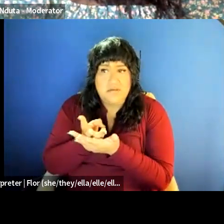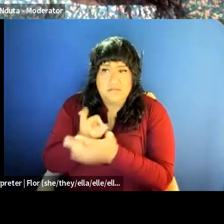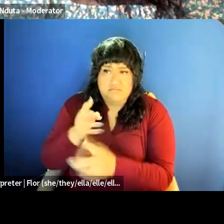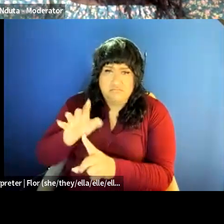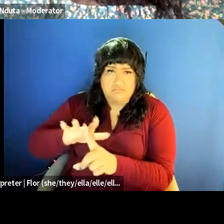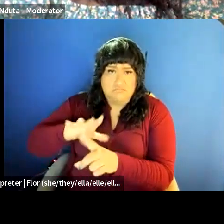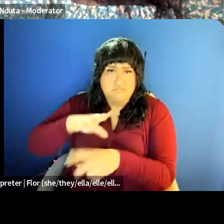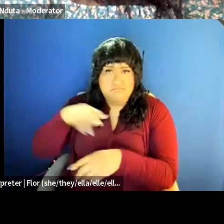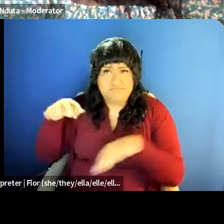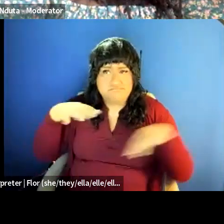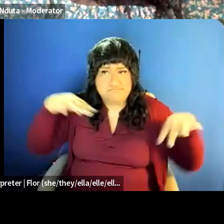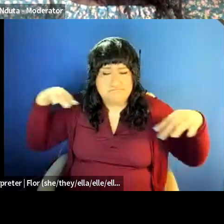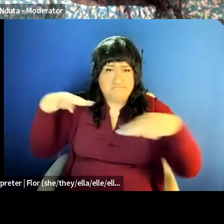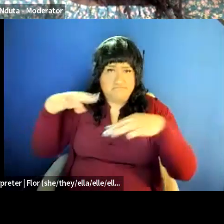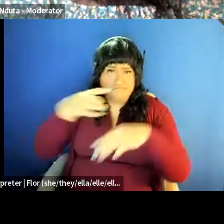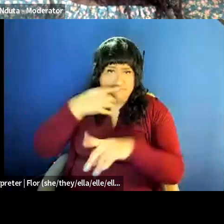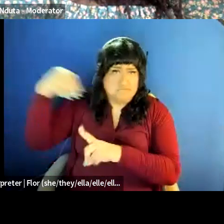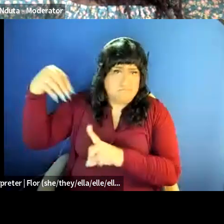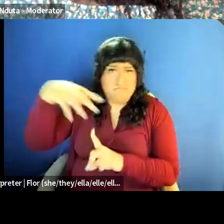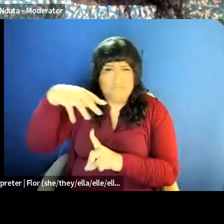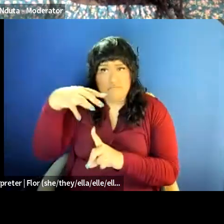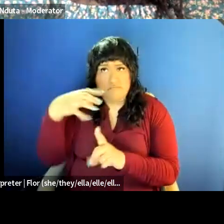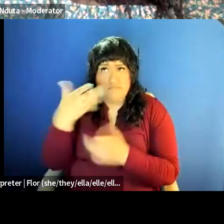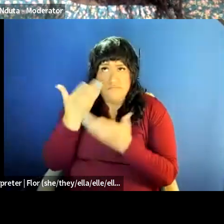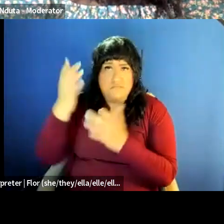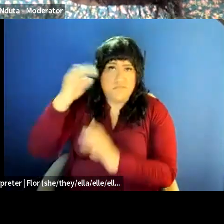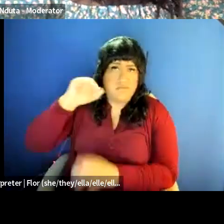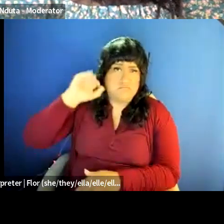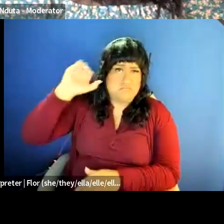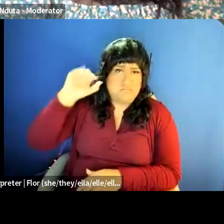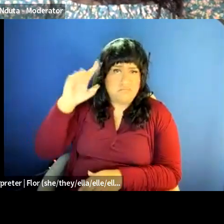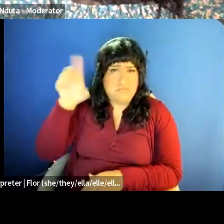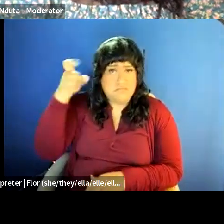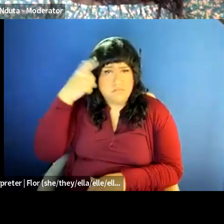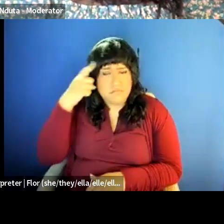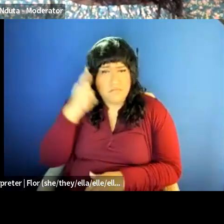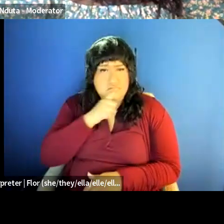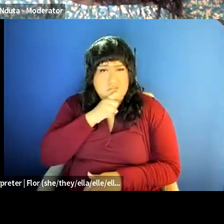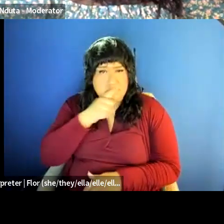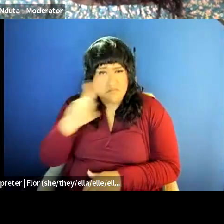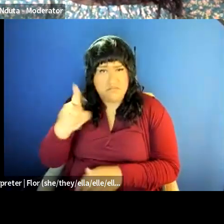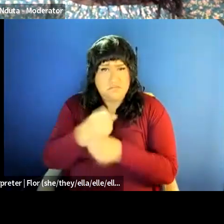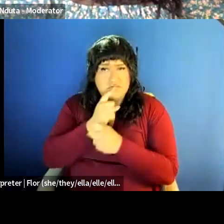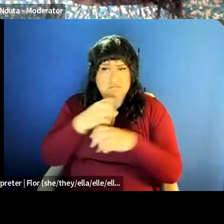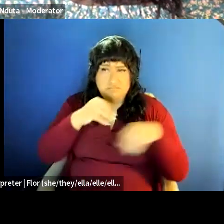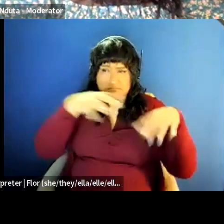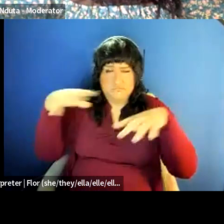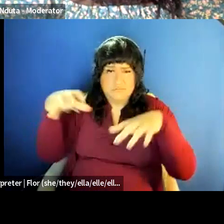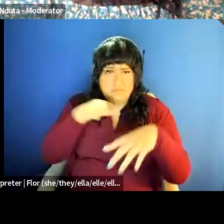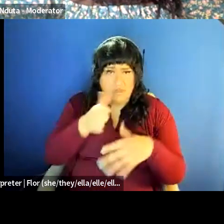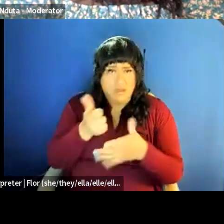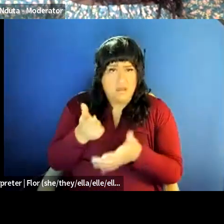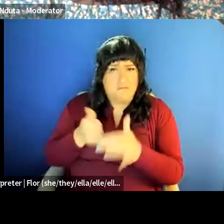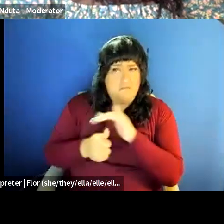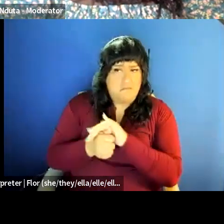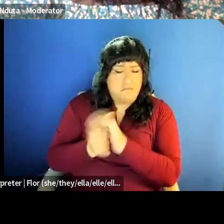the state and prevents them from operating under the shroud of dark, behind the shroud of darkness, right? And so I'm not saying that